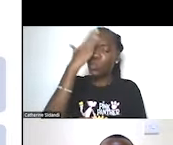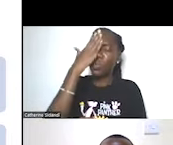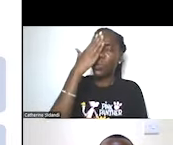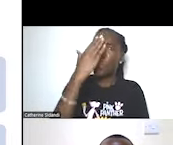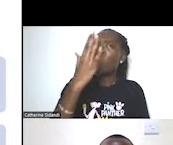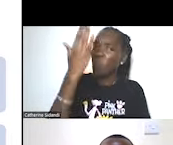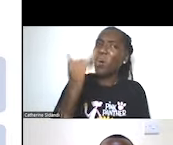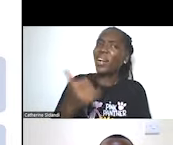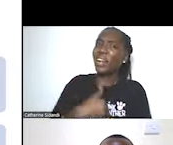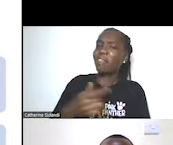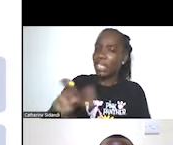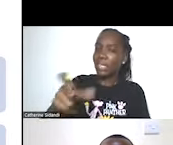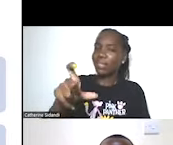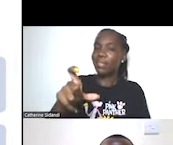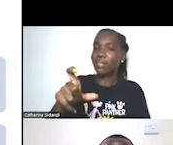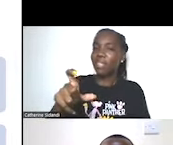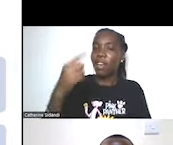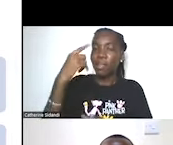the increase in our